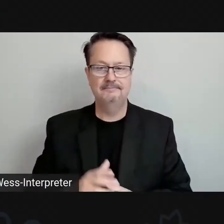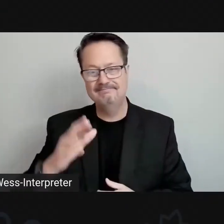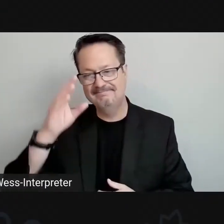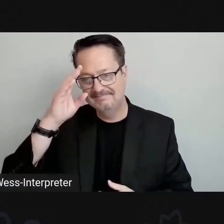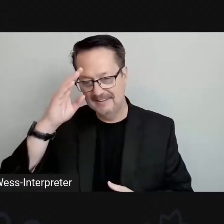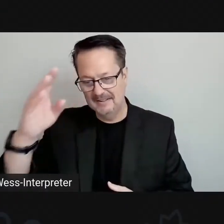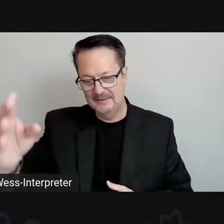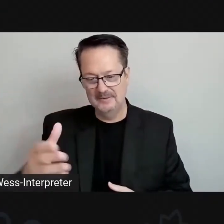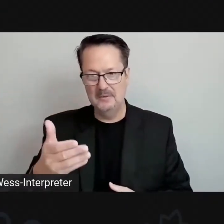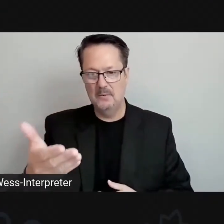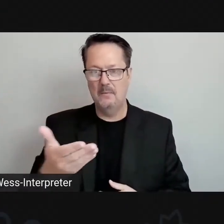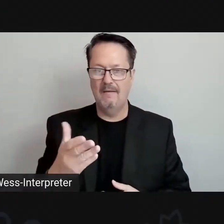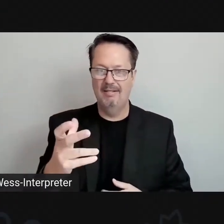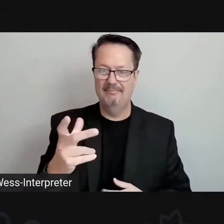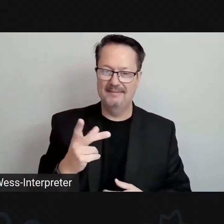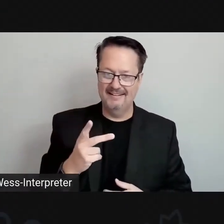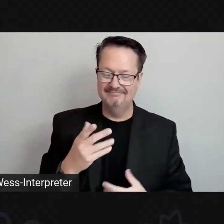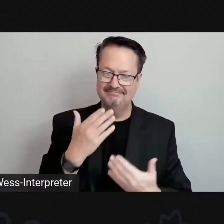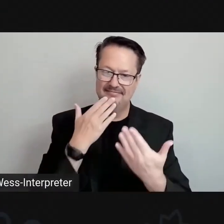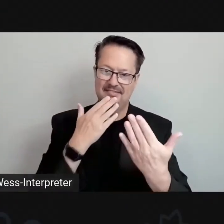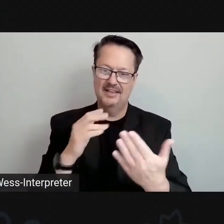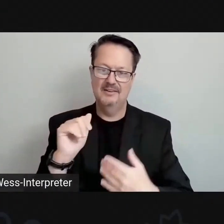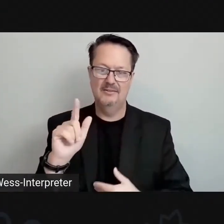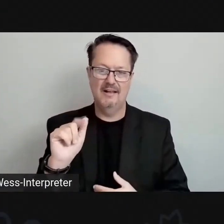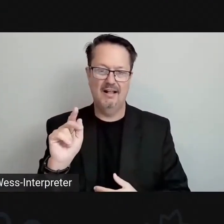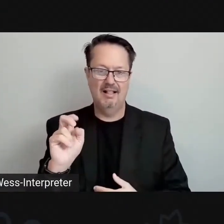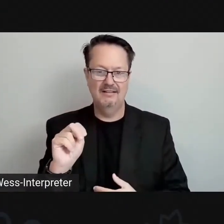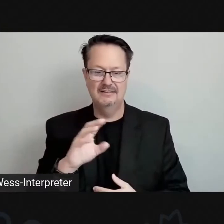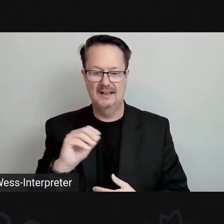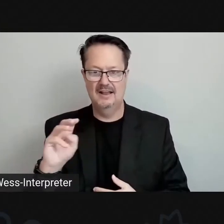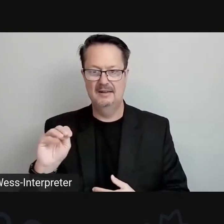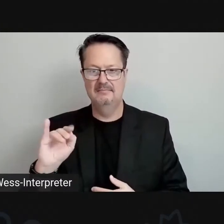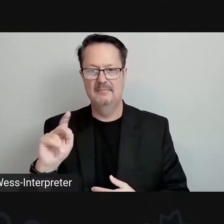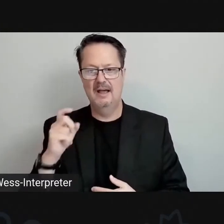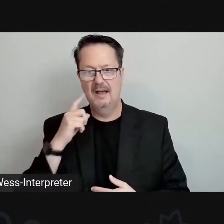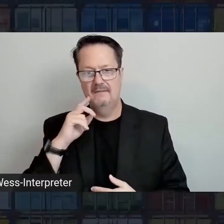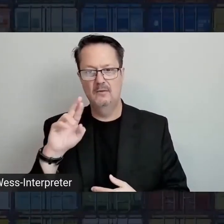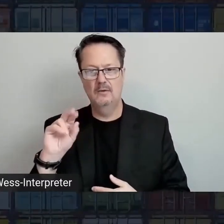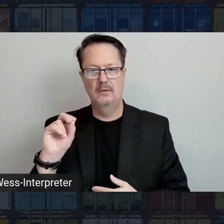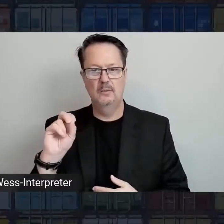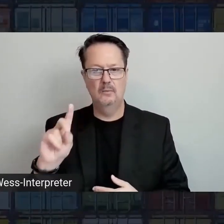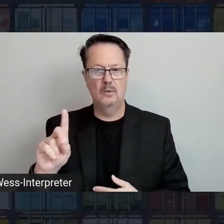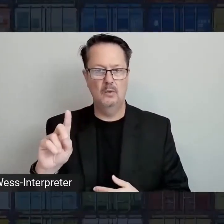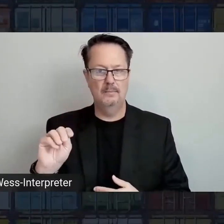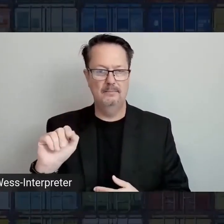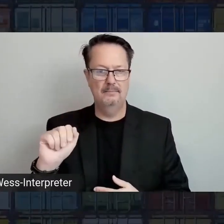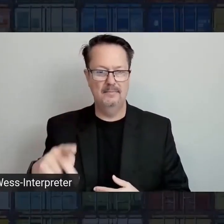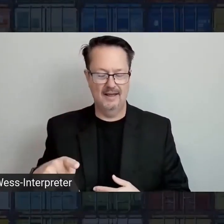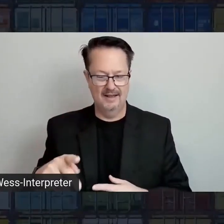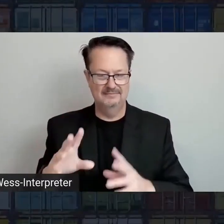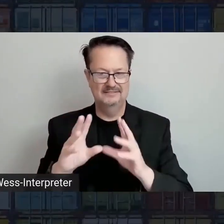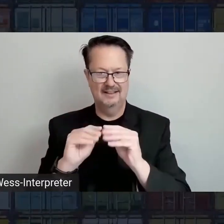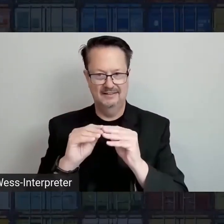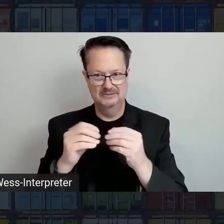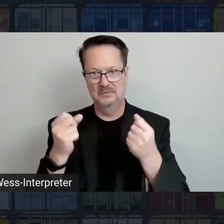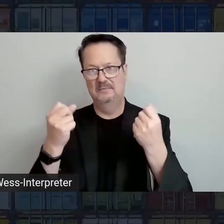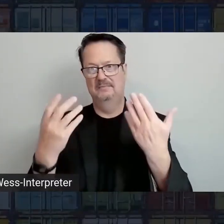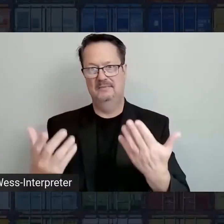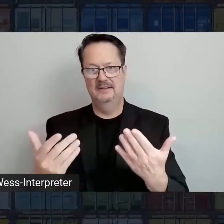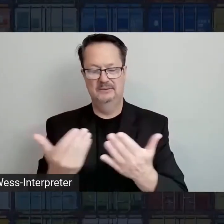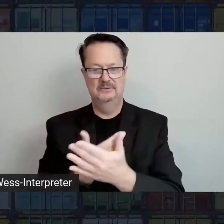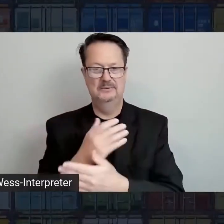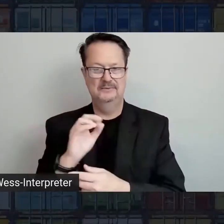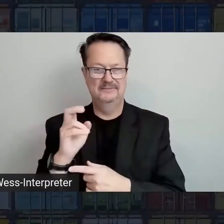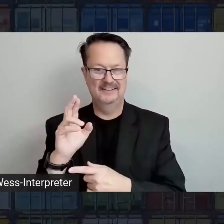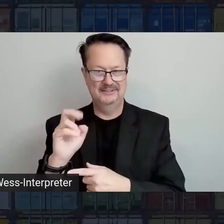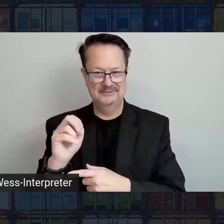Hello, welcome back. Thank you, Alan and Mike, for the roadmap sessions. There are so many features that have come out in the last 6 months and are